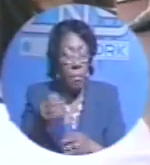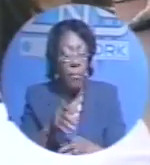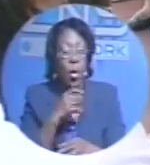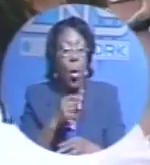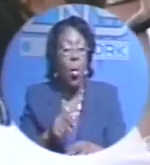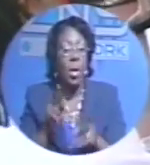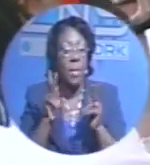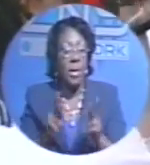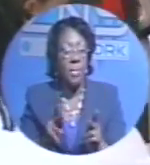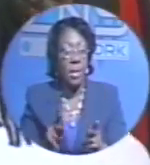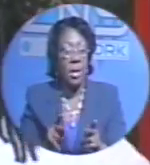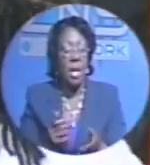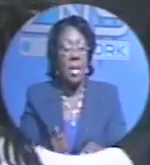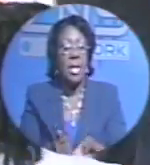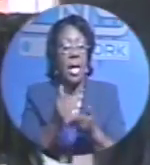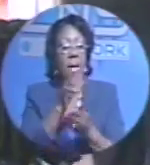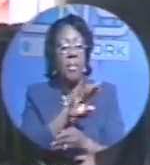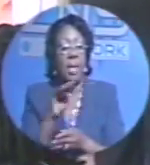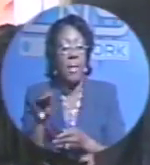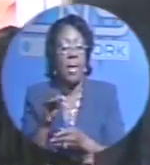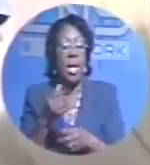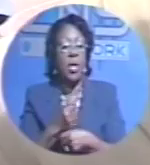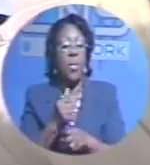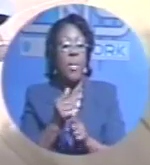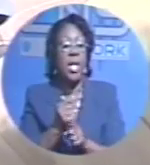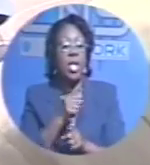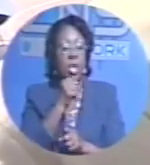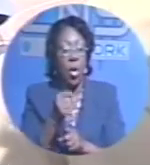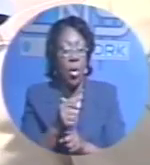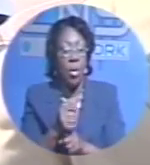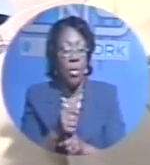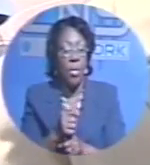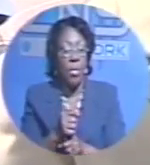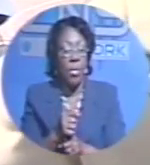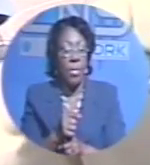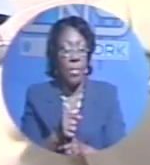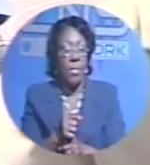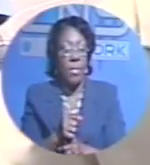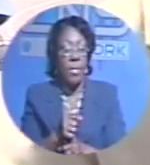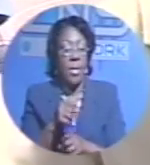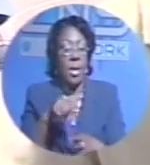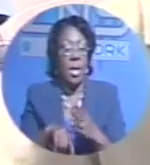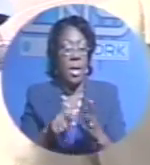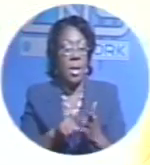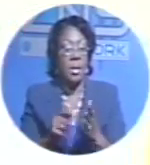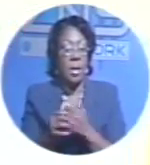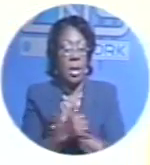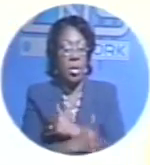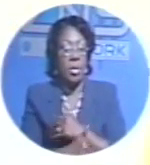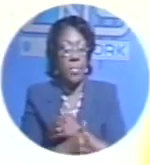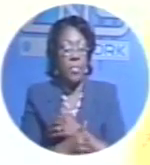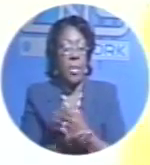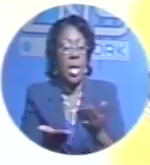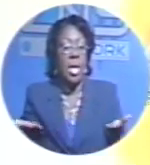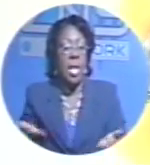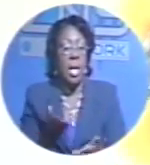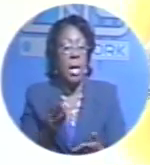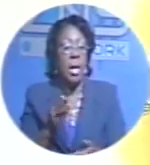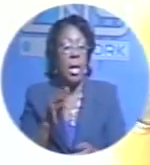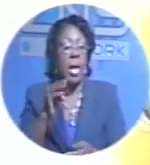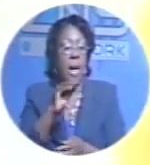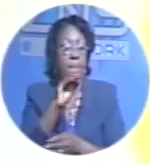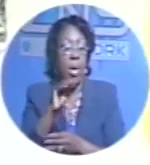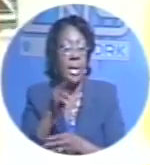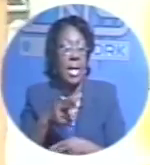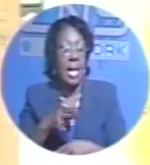them to make sure everything is covered with them, but we're going to have to take the bull by its horn in this country. Here in Montel Heights, it's another